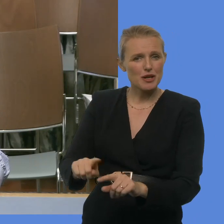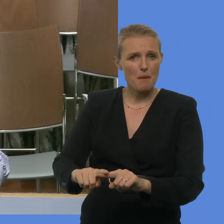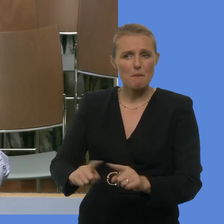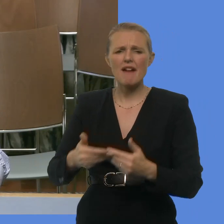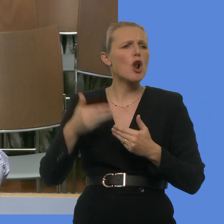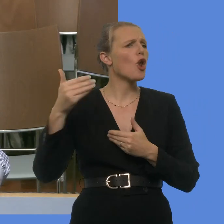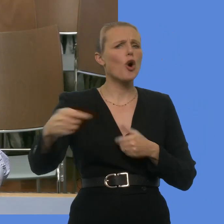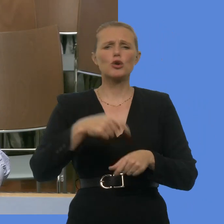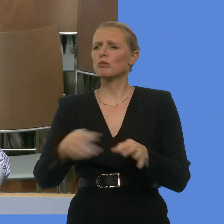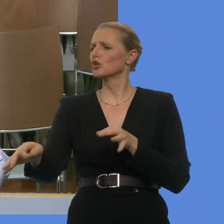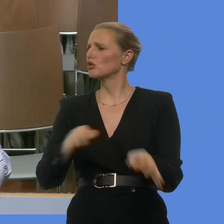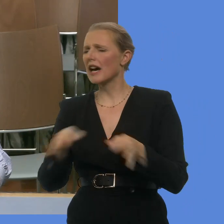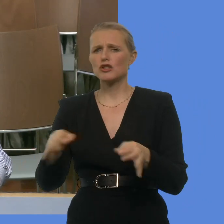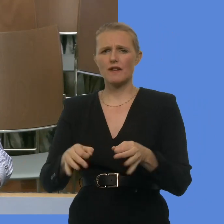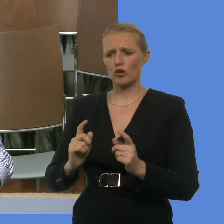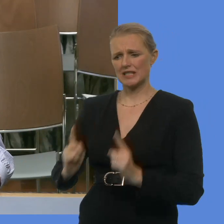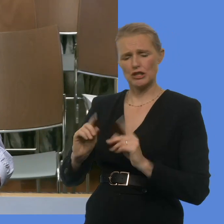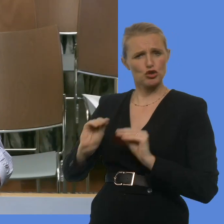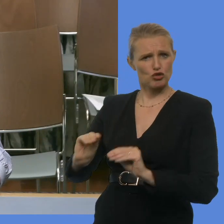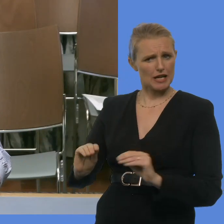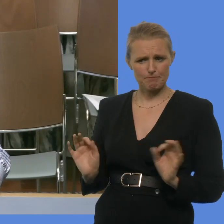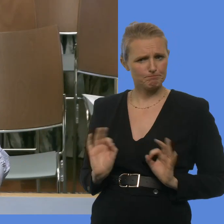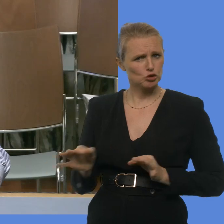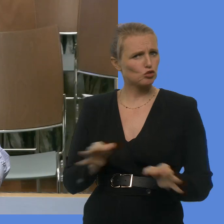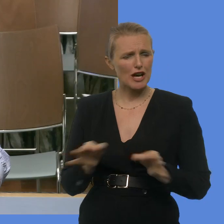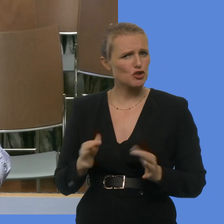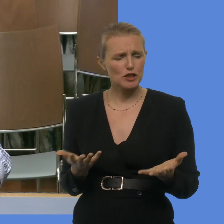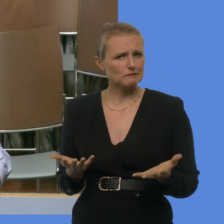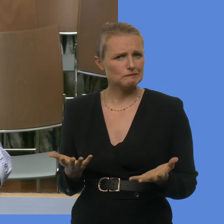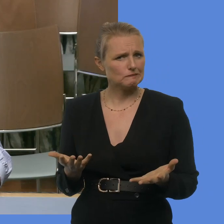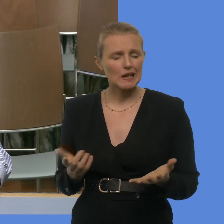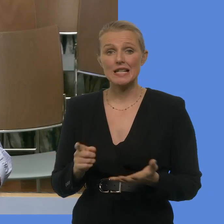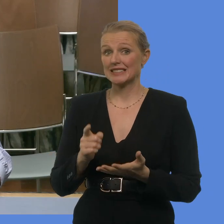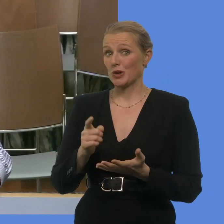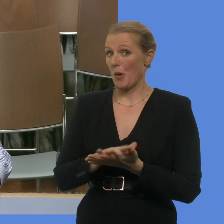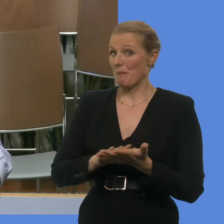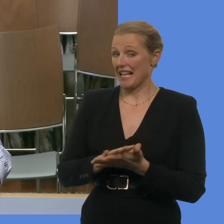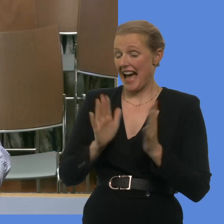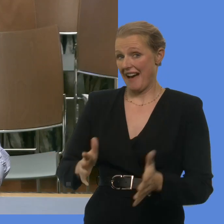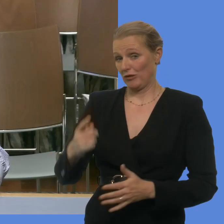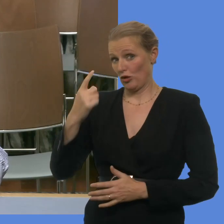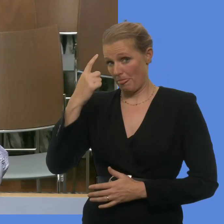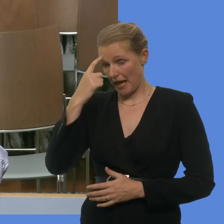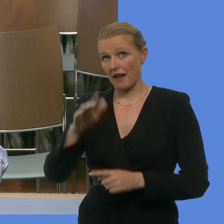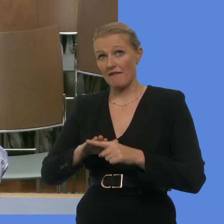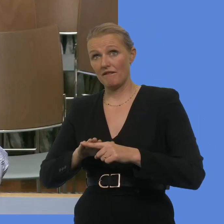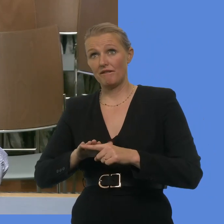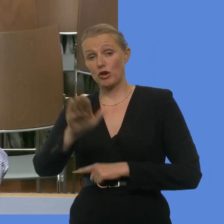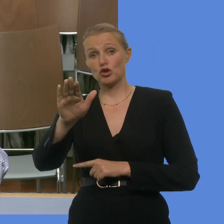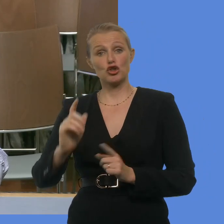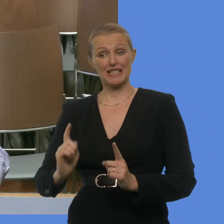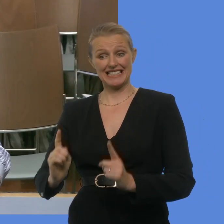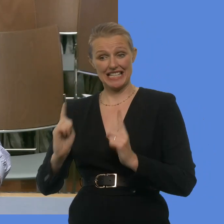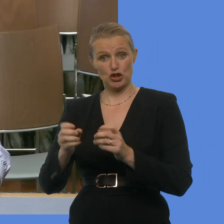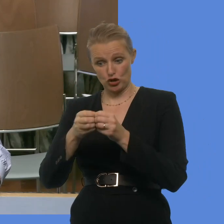strategy for teacher training. So potential areas for consideration may be the extent to which future teaching resources have